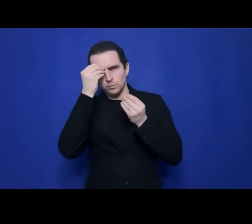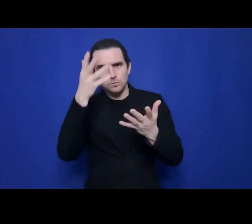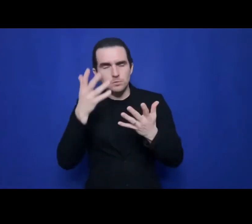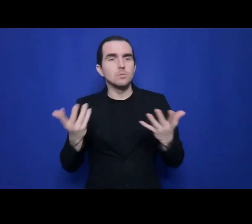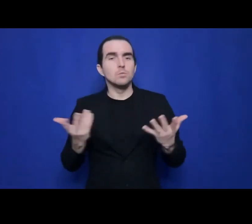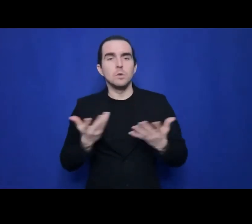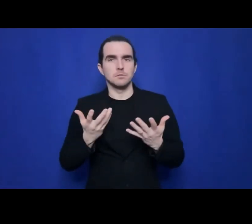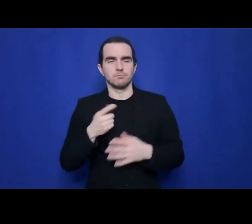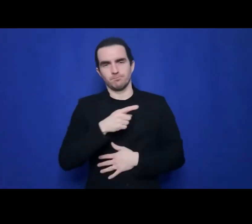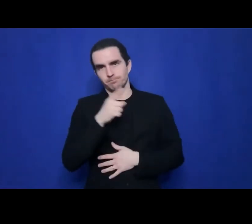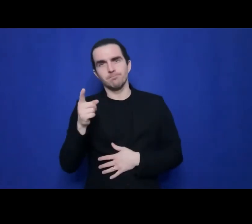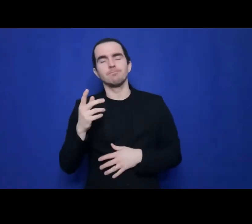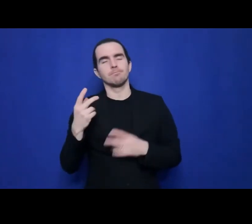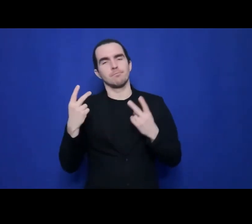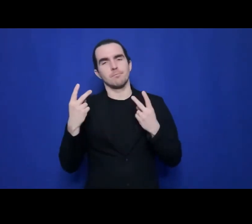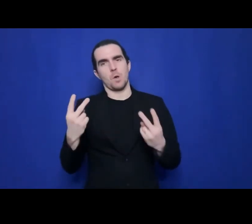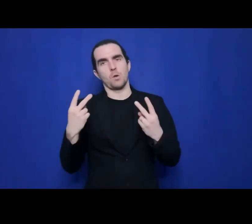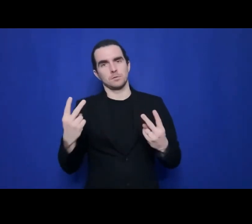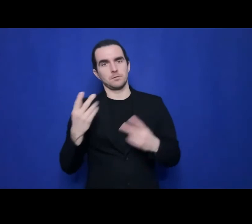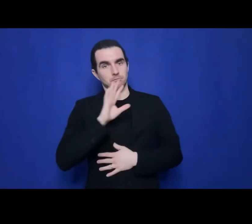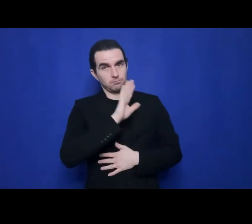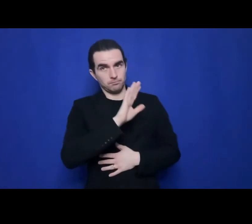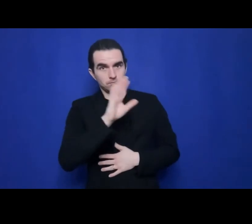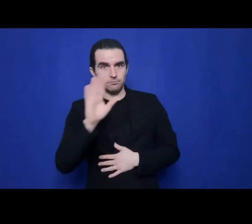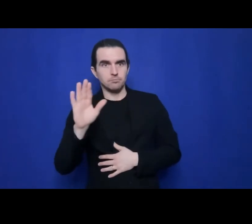of entertainment, particularly in these times,